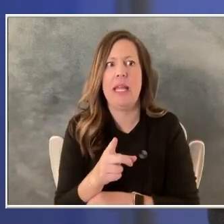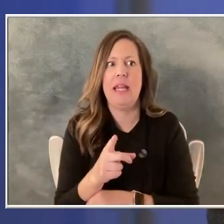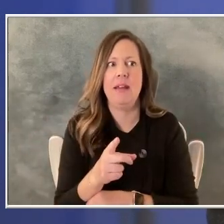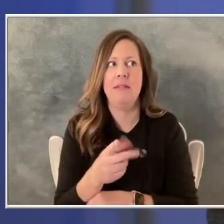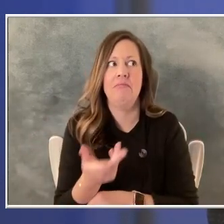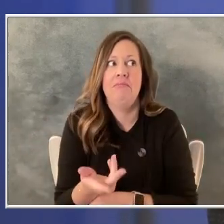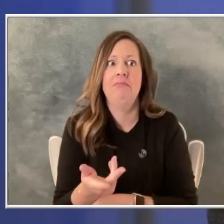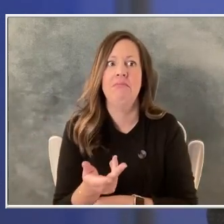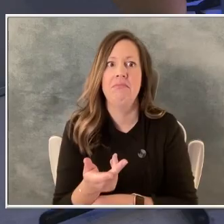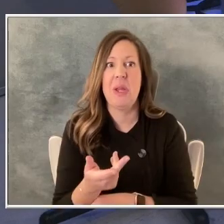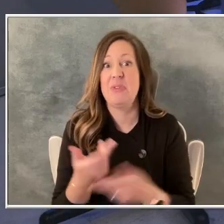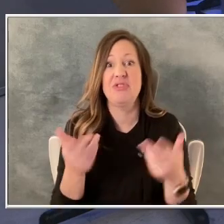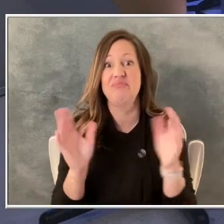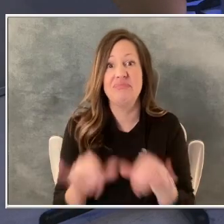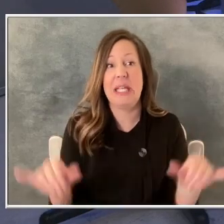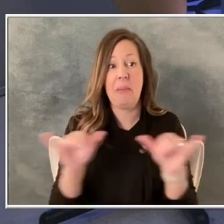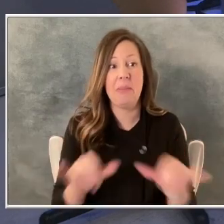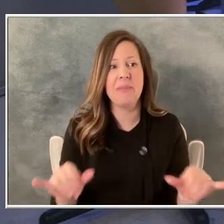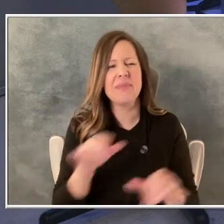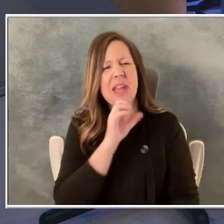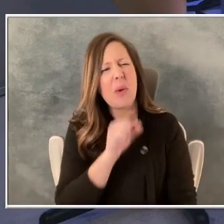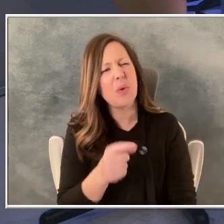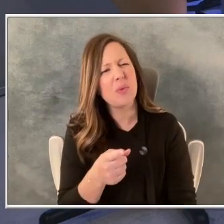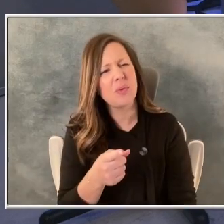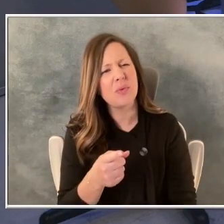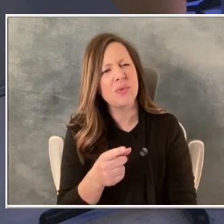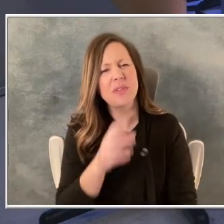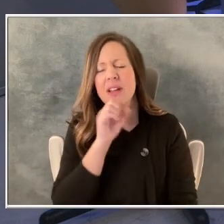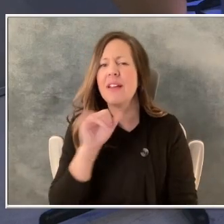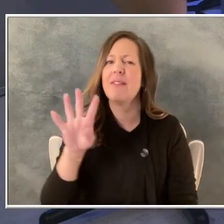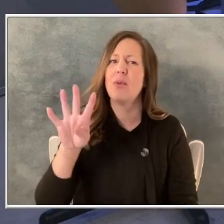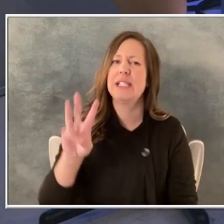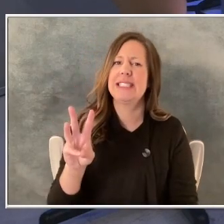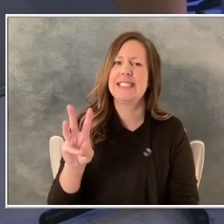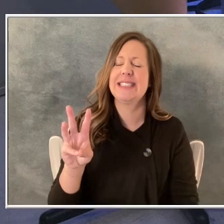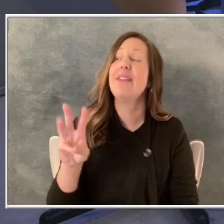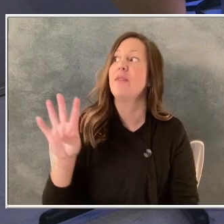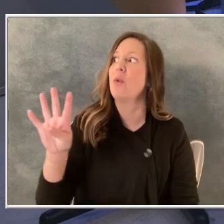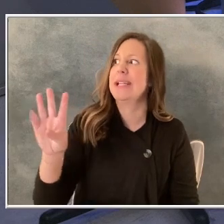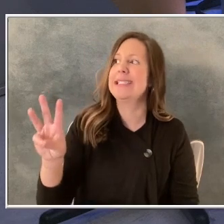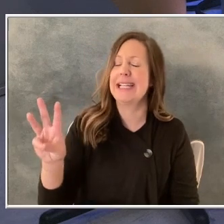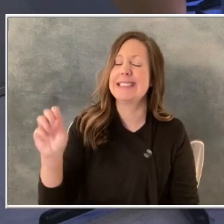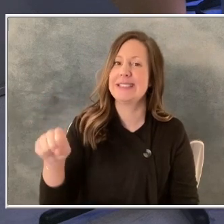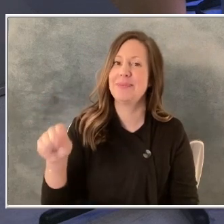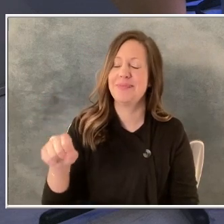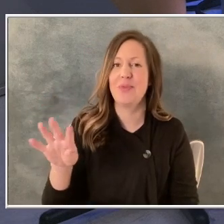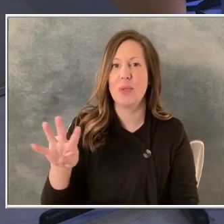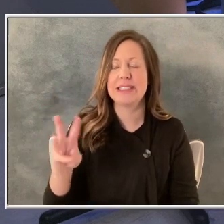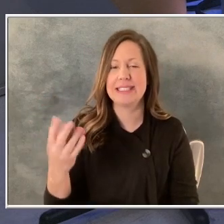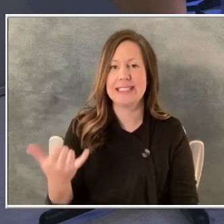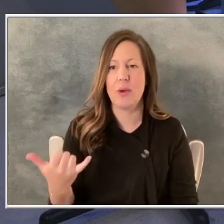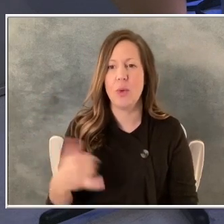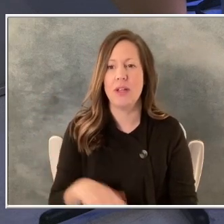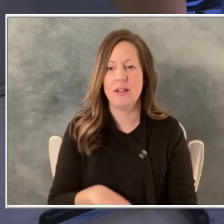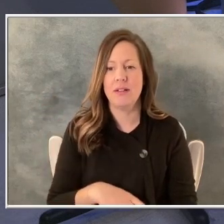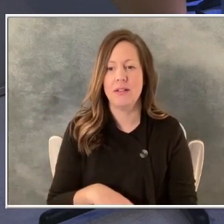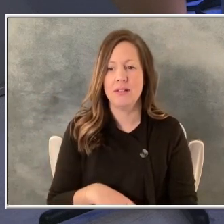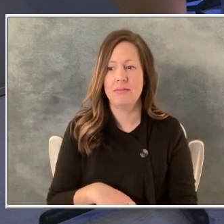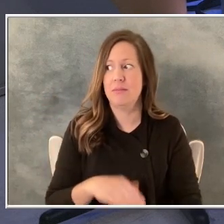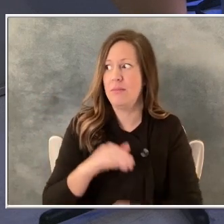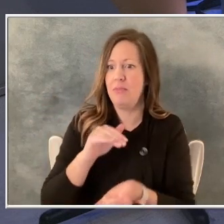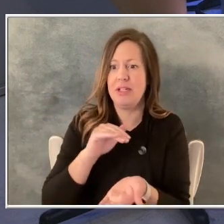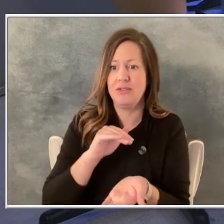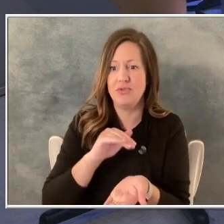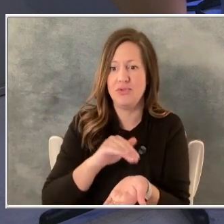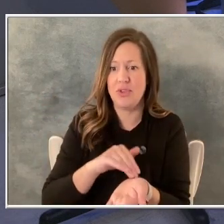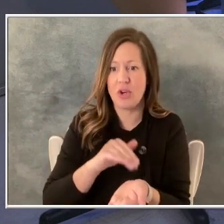usual. Right. And how old are you? I'm 46. Sorry, 46 now. 46. Yeah. Okay. And is that Dr. Chen, just help us connect